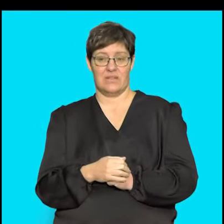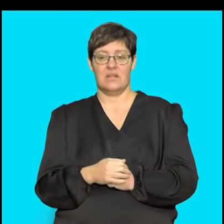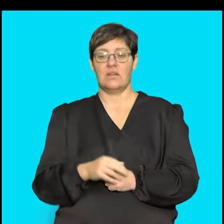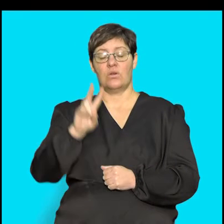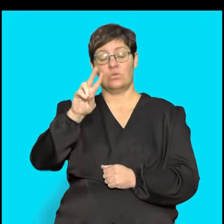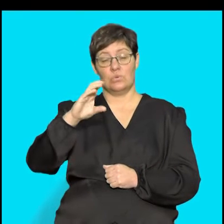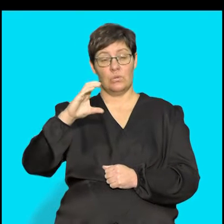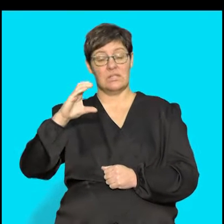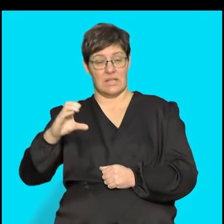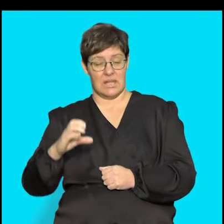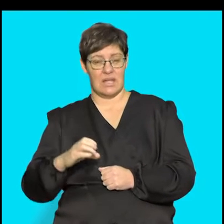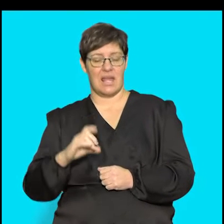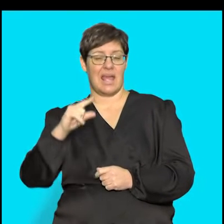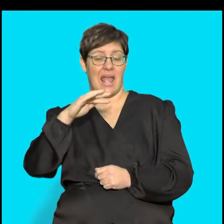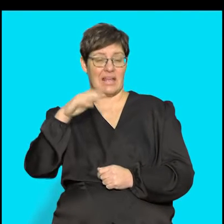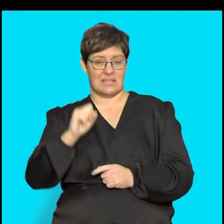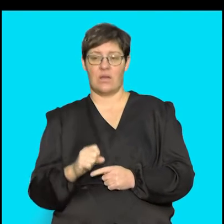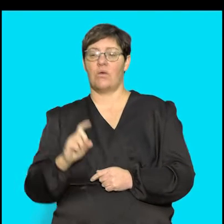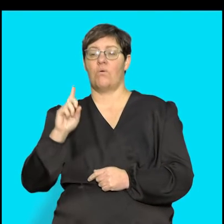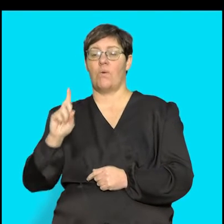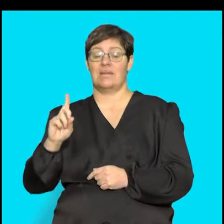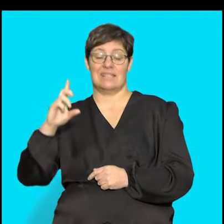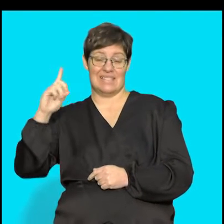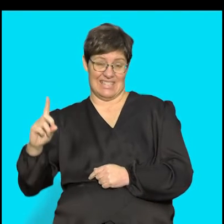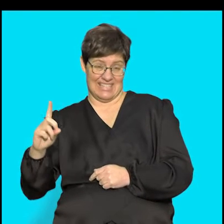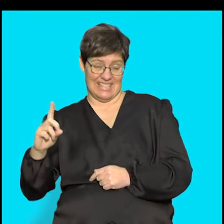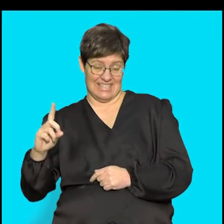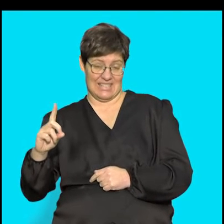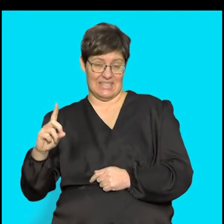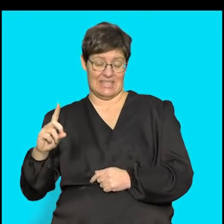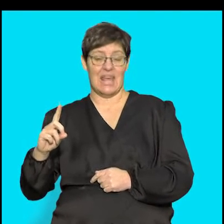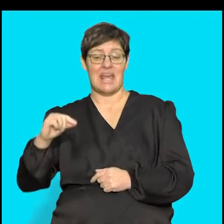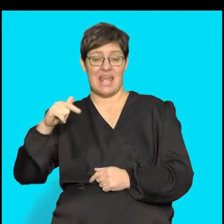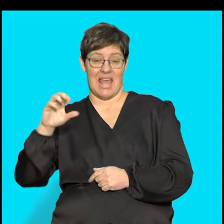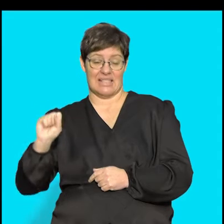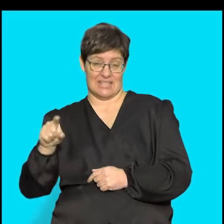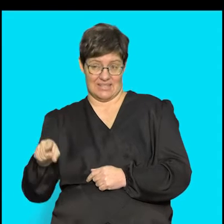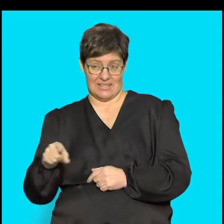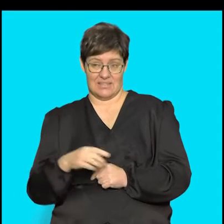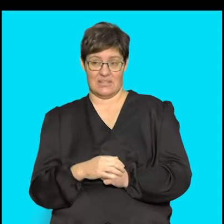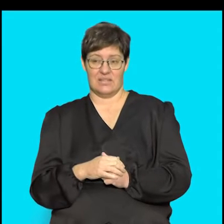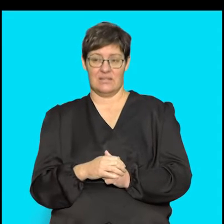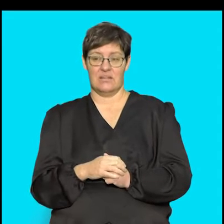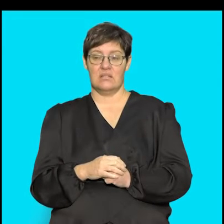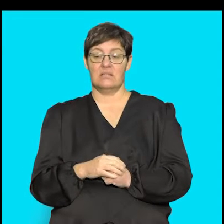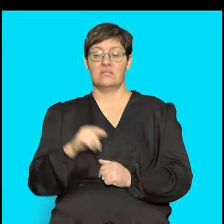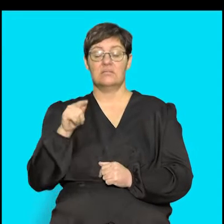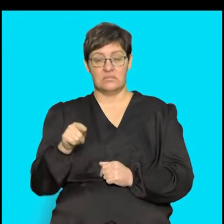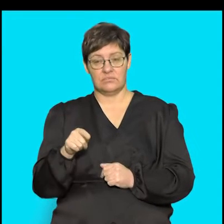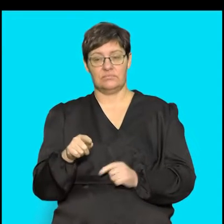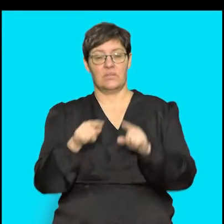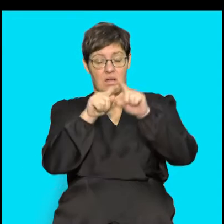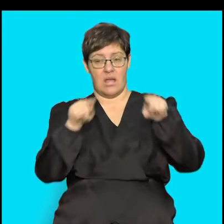got 2C that's forming and 1D that's forming. I just want to remind you that